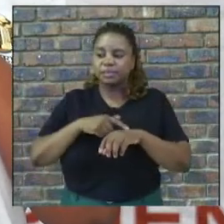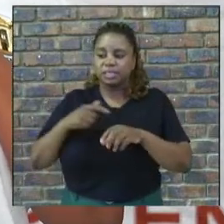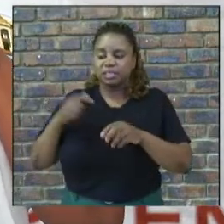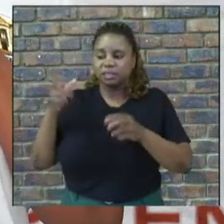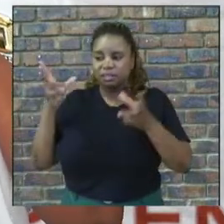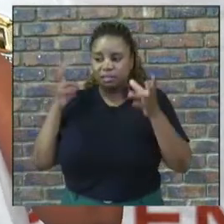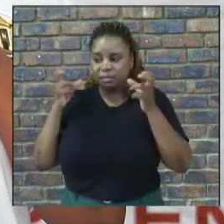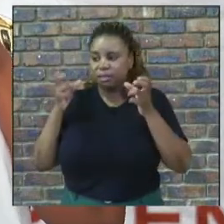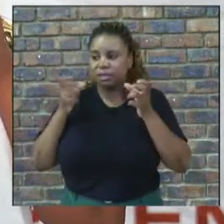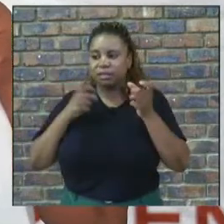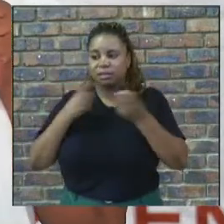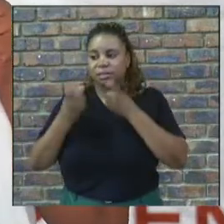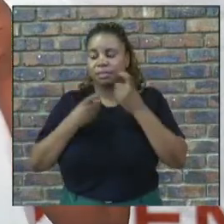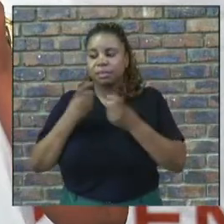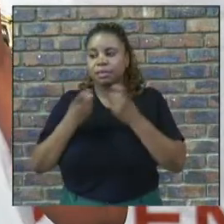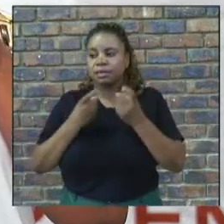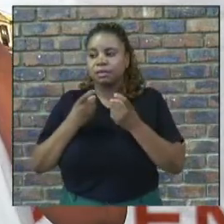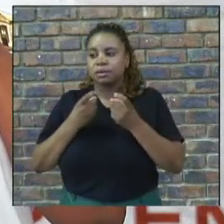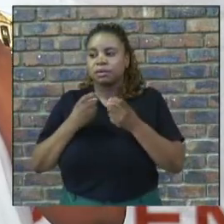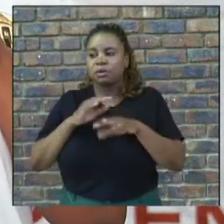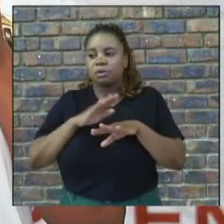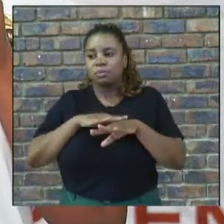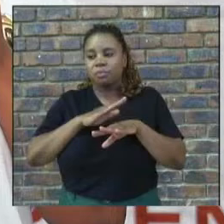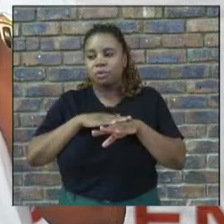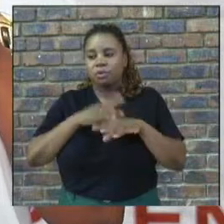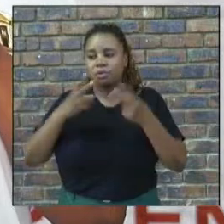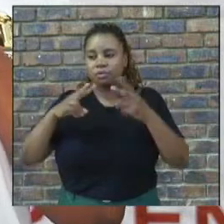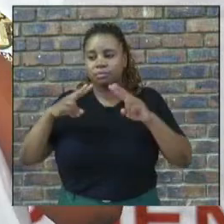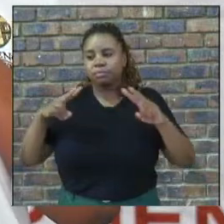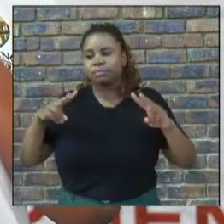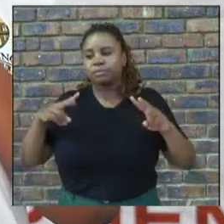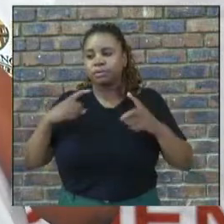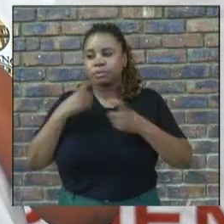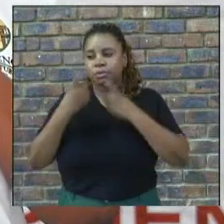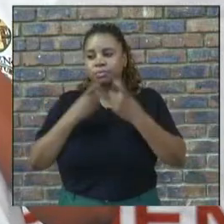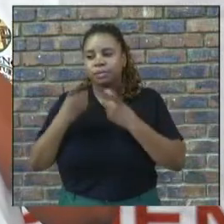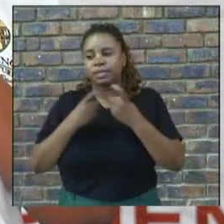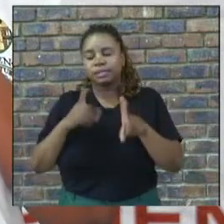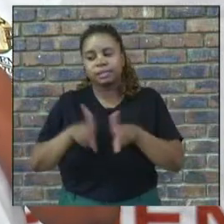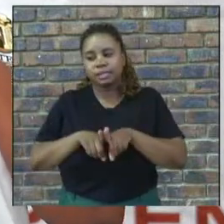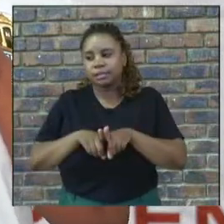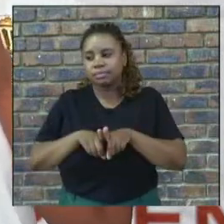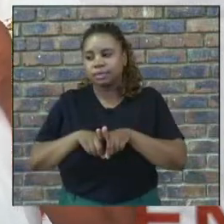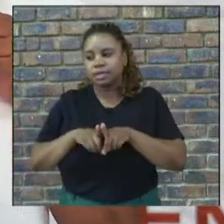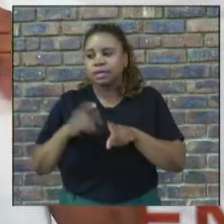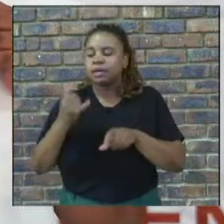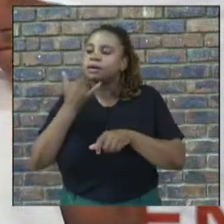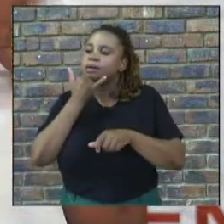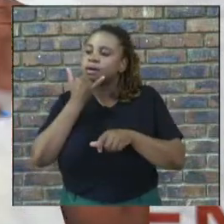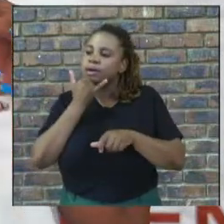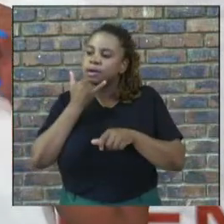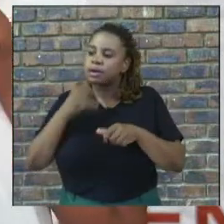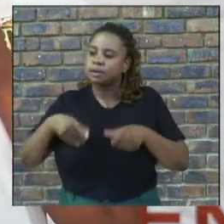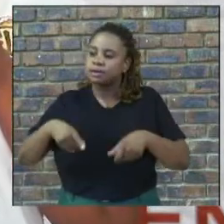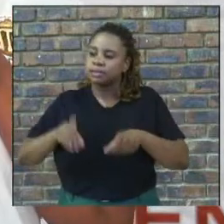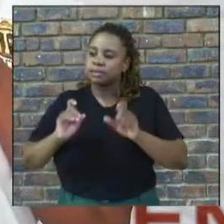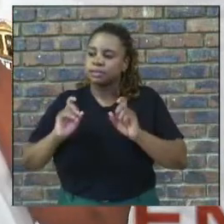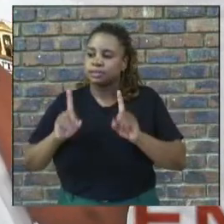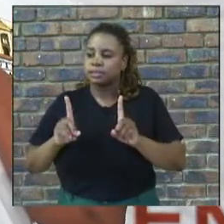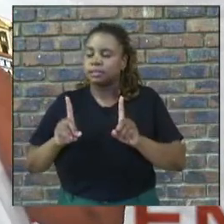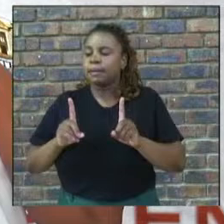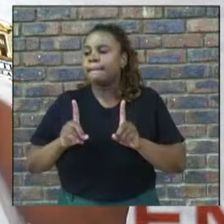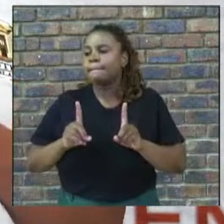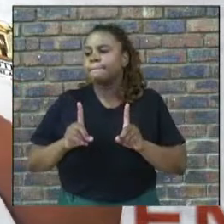about GEPA or JEP. You know, when people were saying, we are happy you are appointed as the chair, they raised the funding model